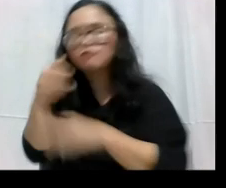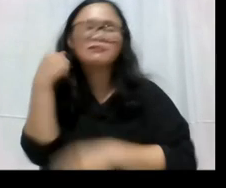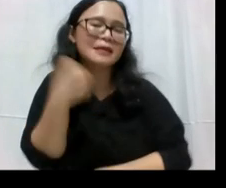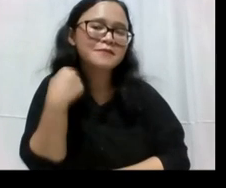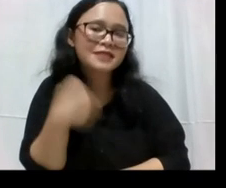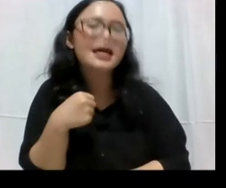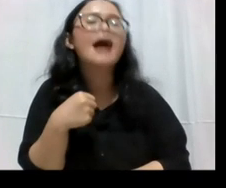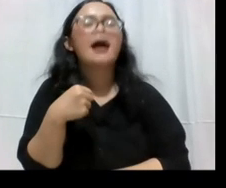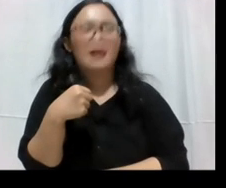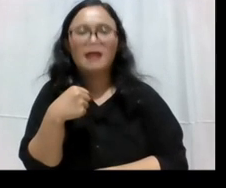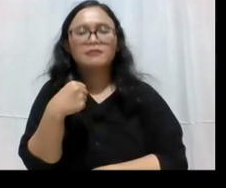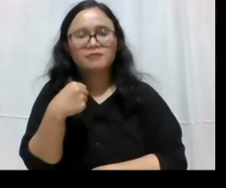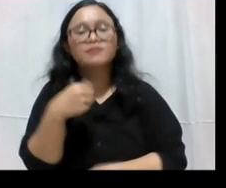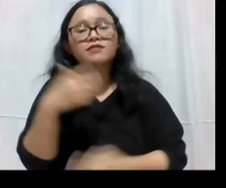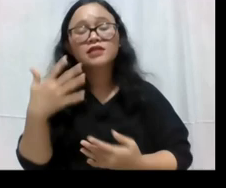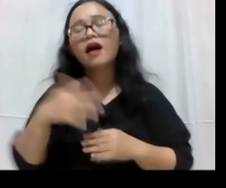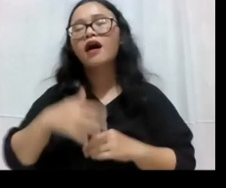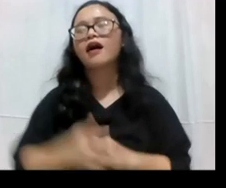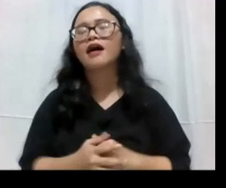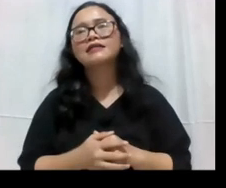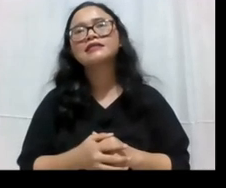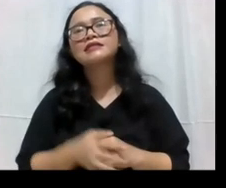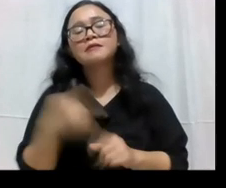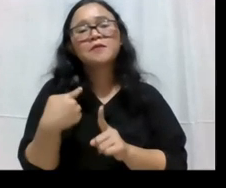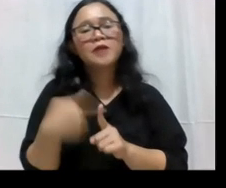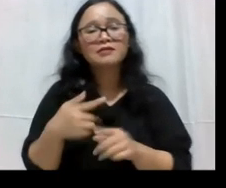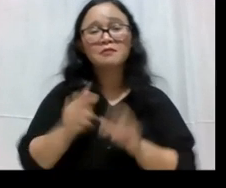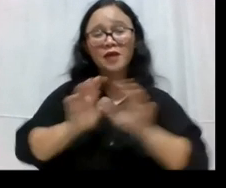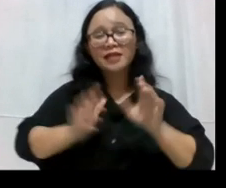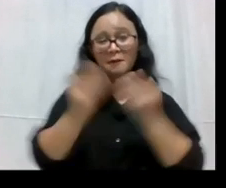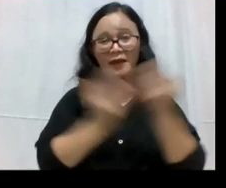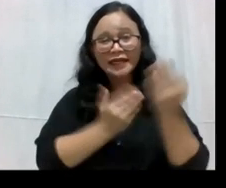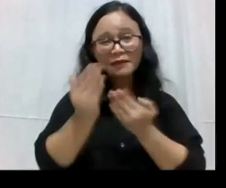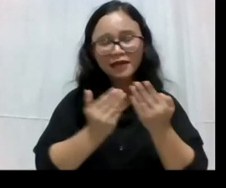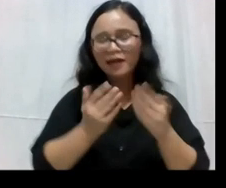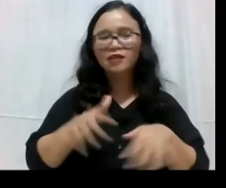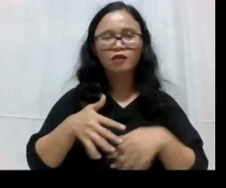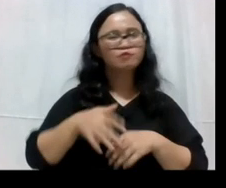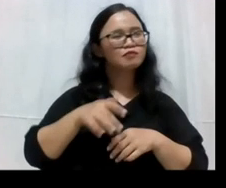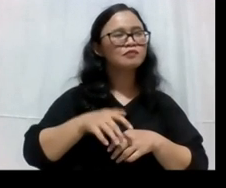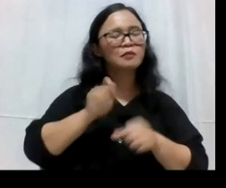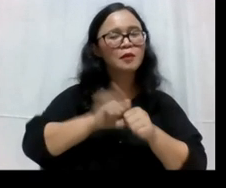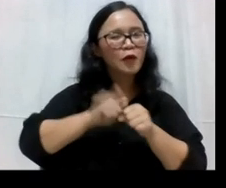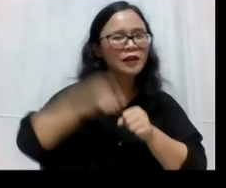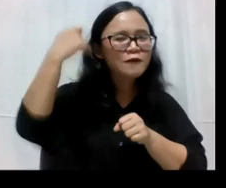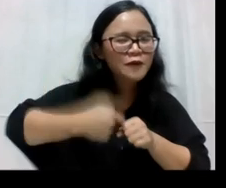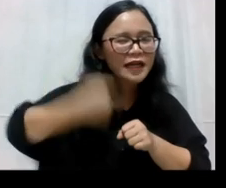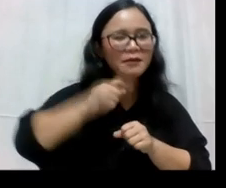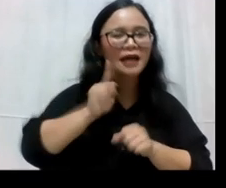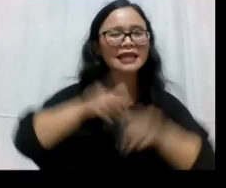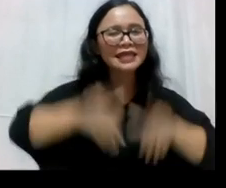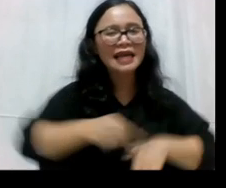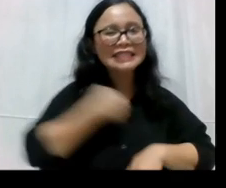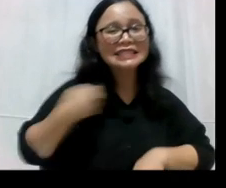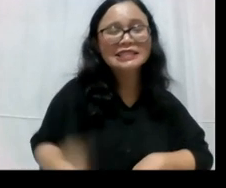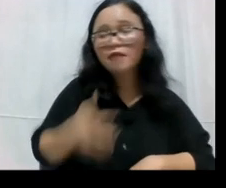latter, because as we went into more post-production, I explained to him, I really want to highlight what's unique about the footage and tell the universal